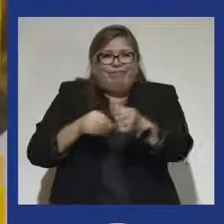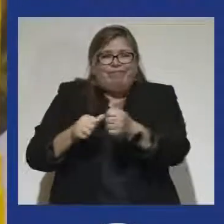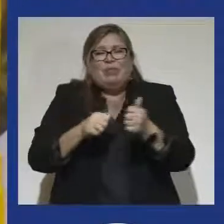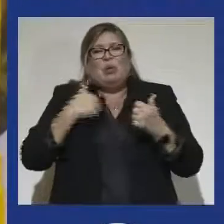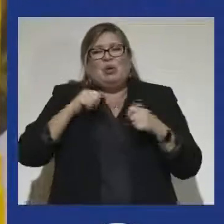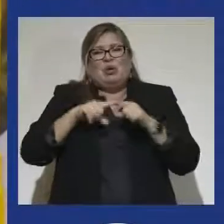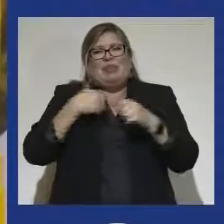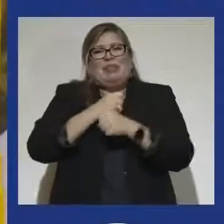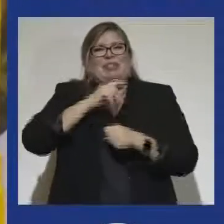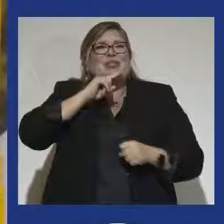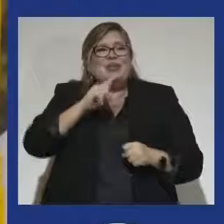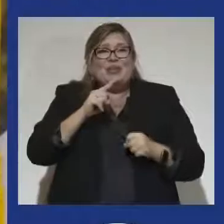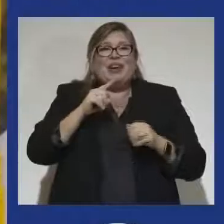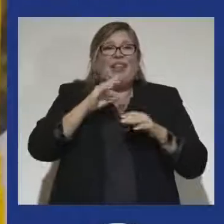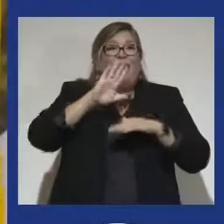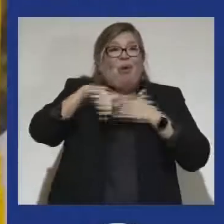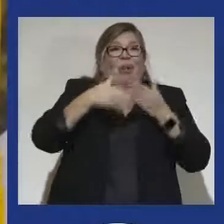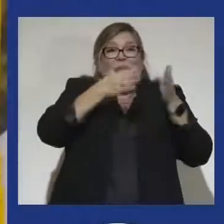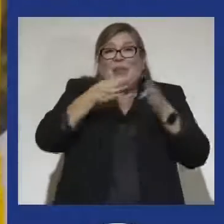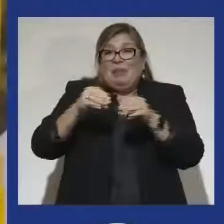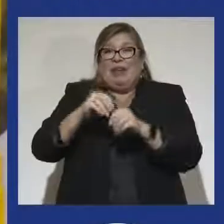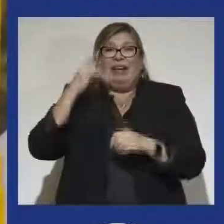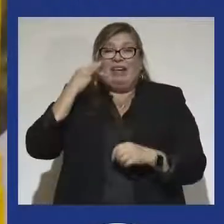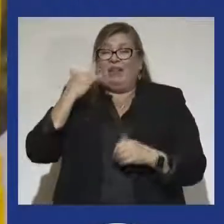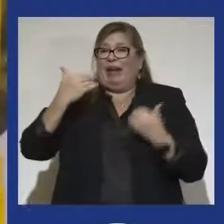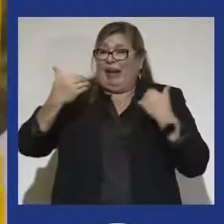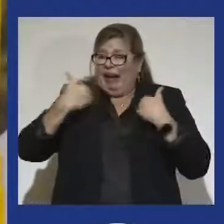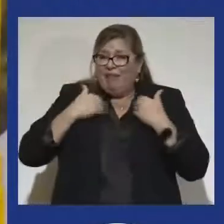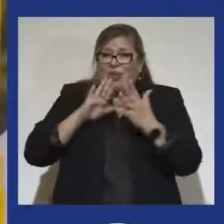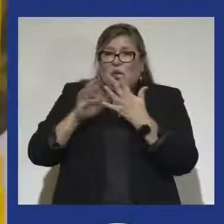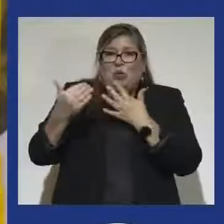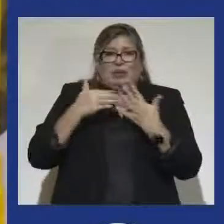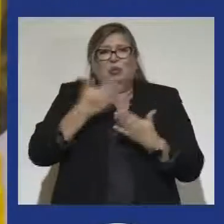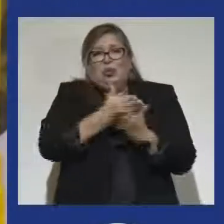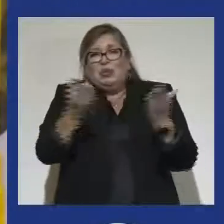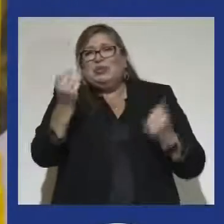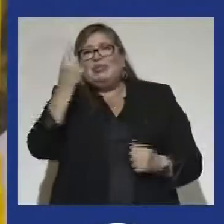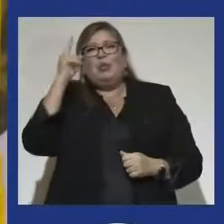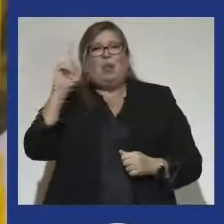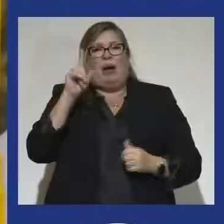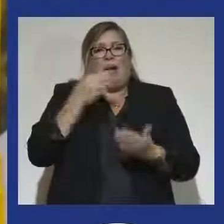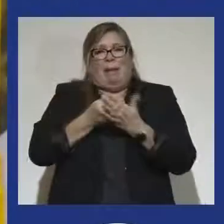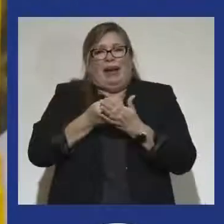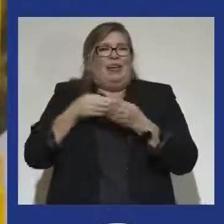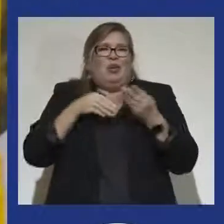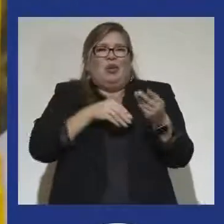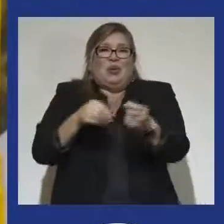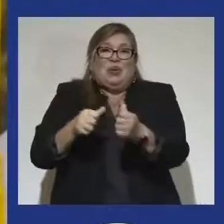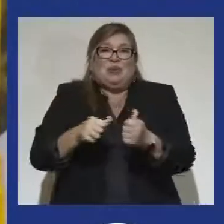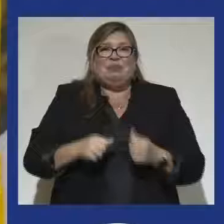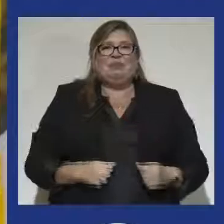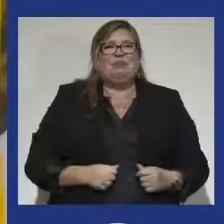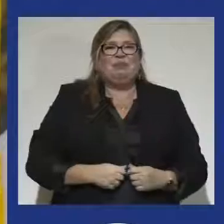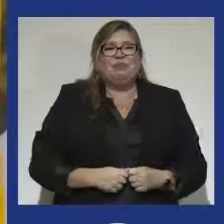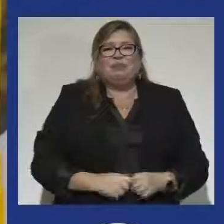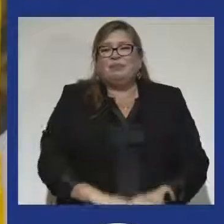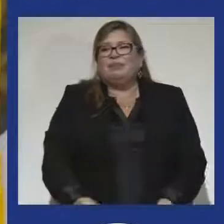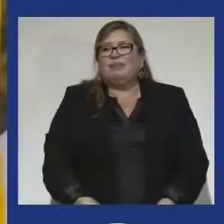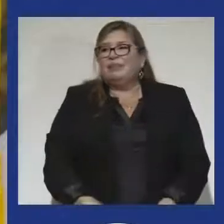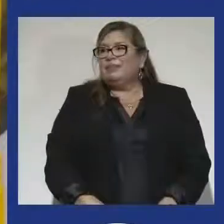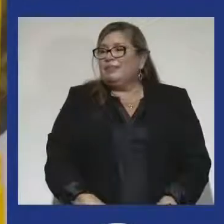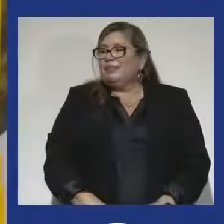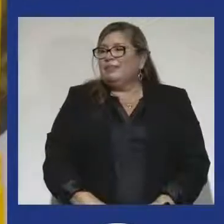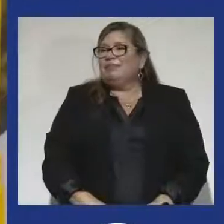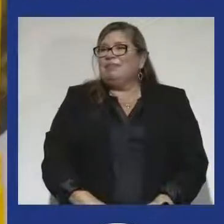that the people of California have the transparency and understanding of where the money is going in the emergency.